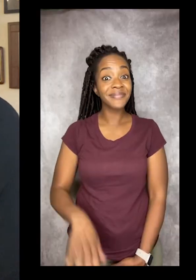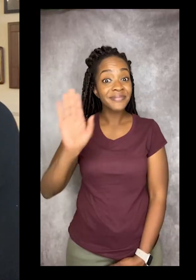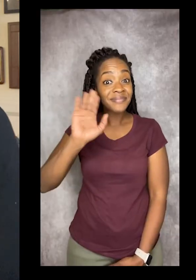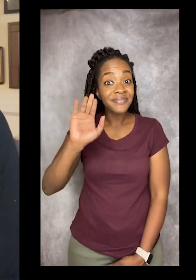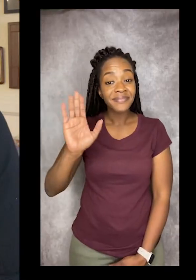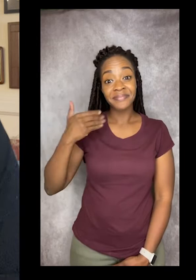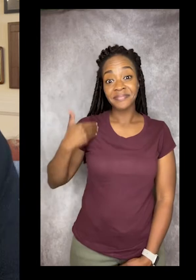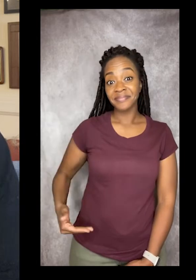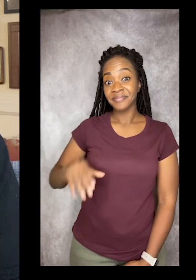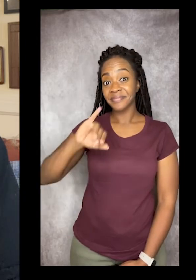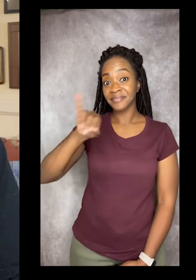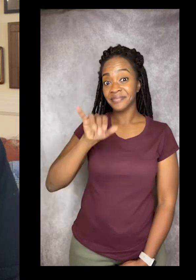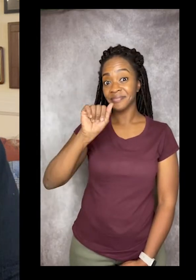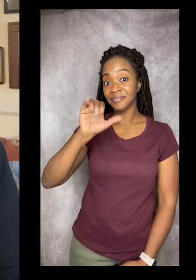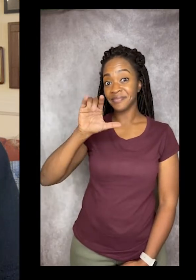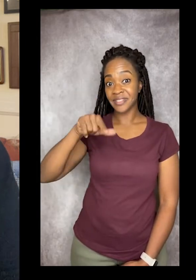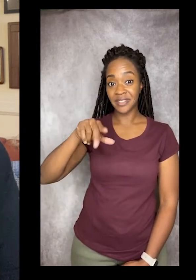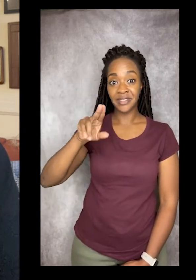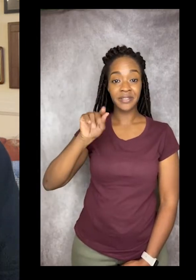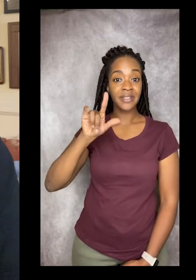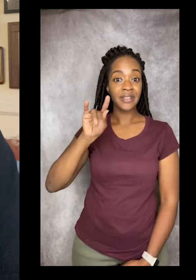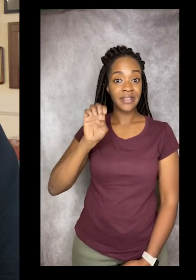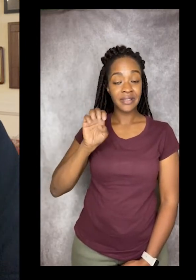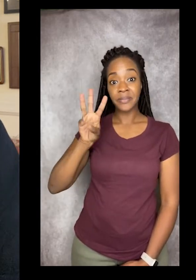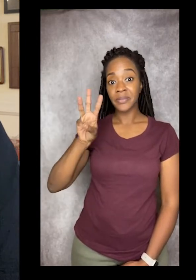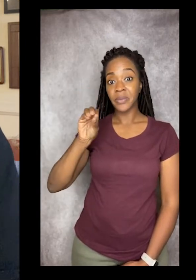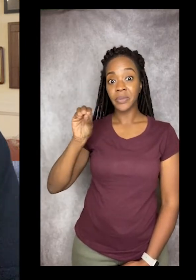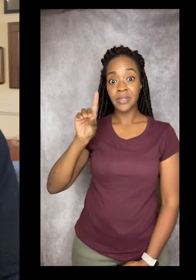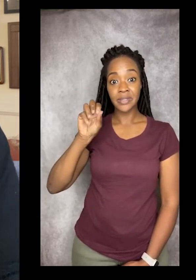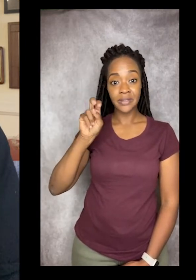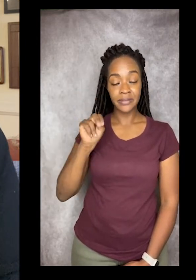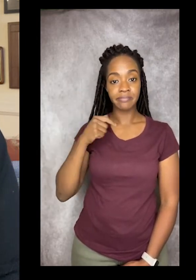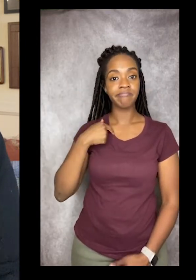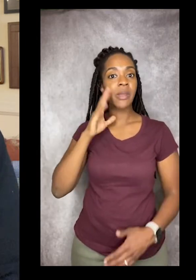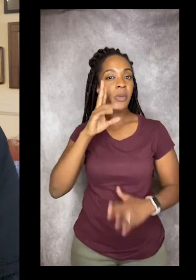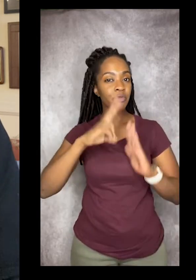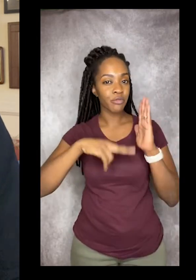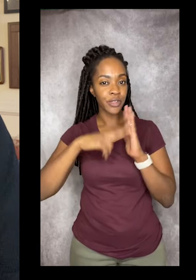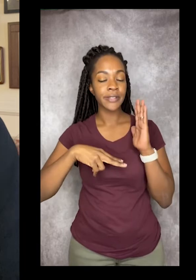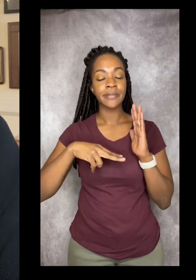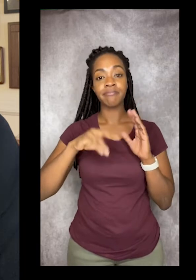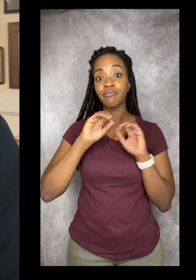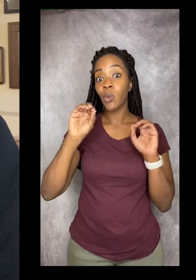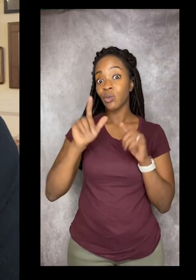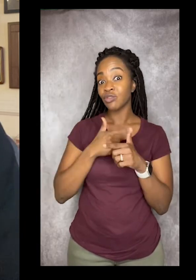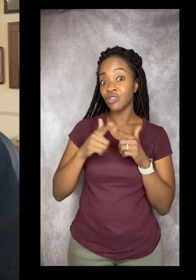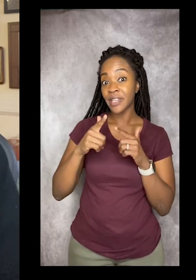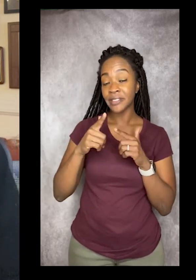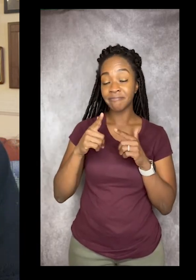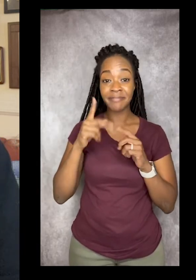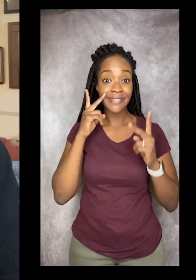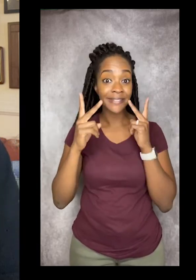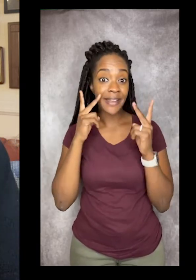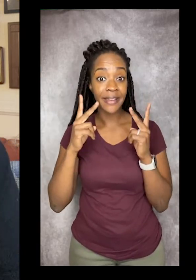Hi, my name is Jacqueline Woodson, and I'm going to be reading No Change in Sight by